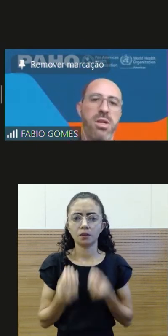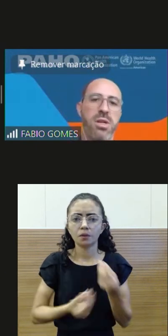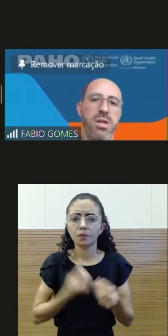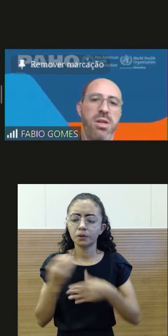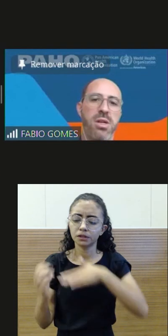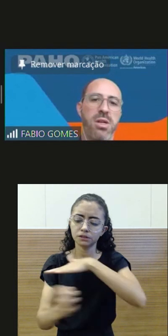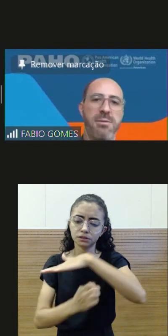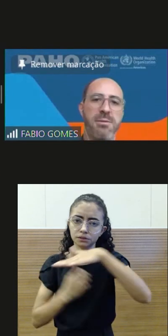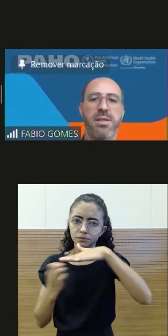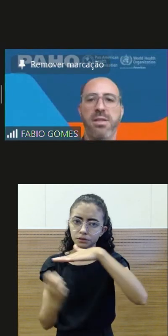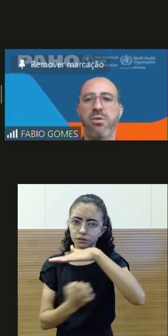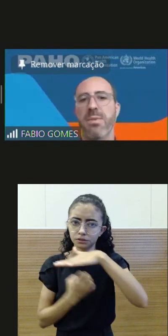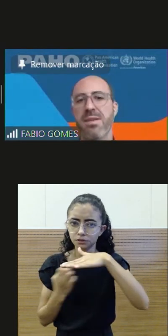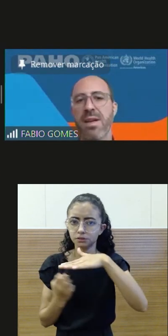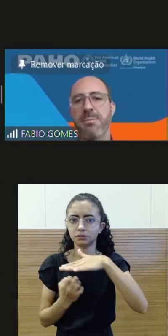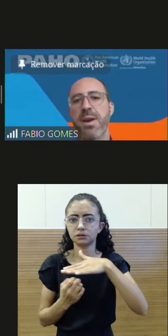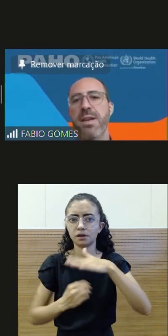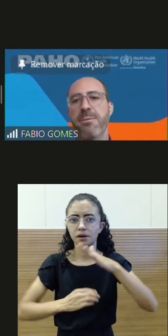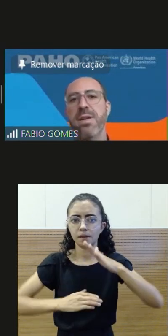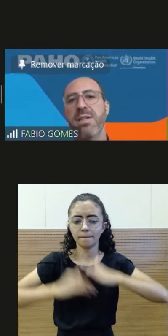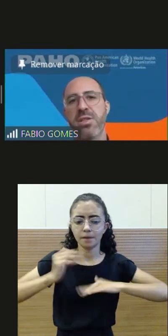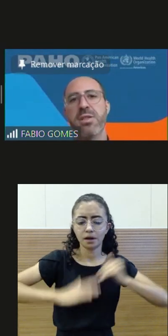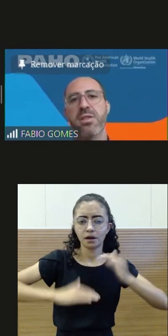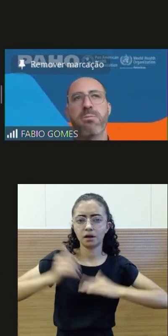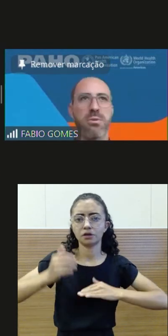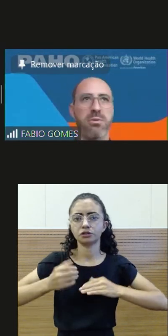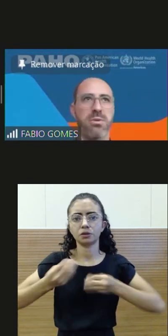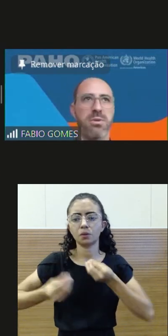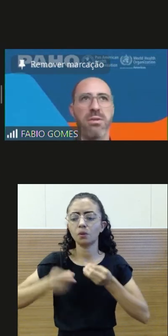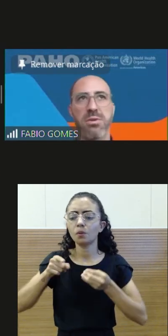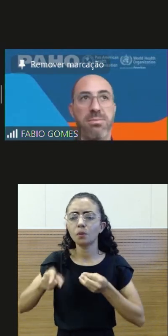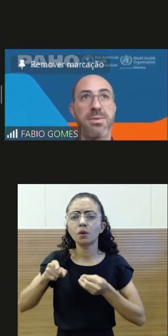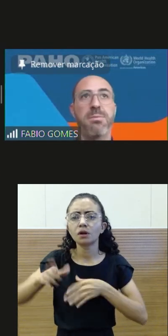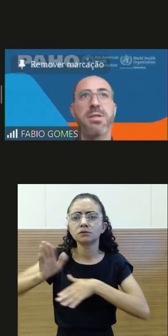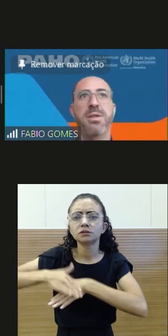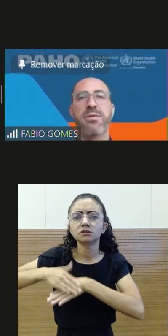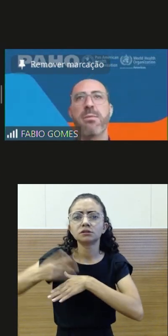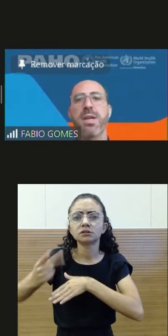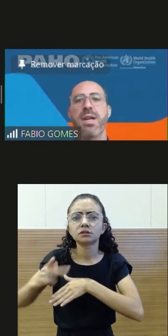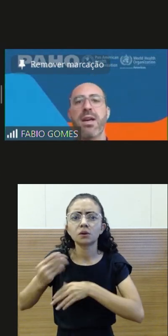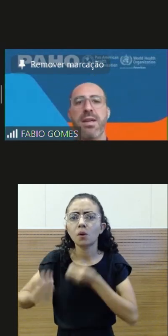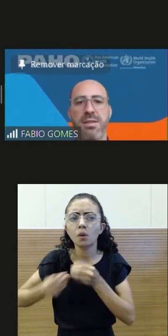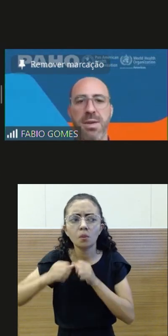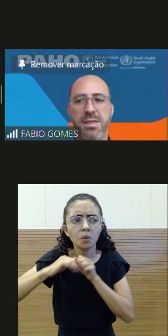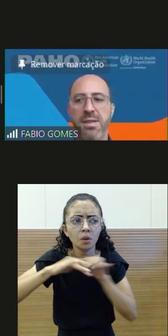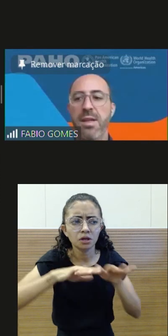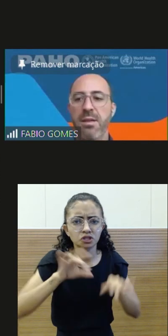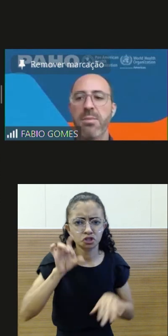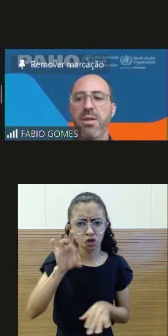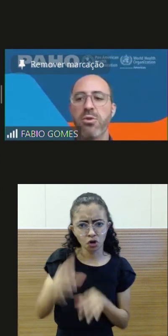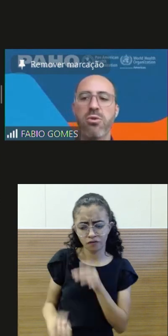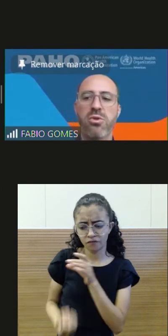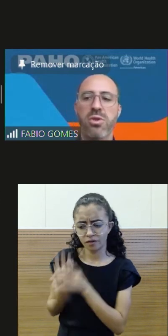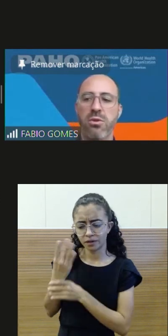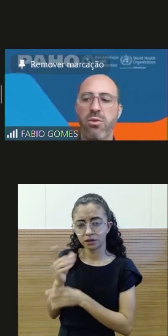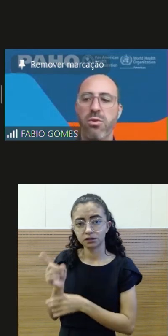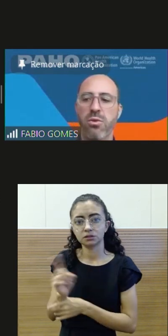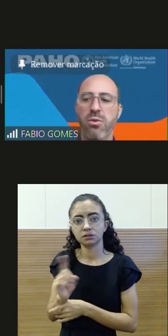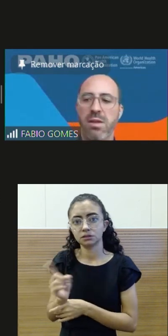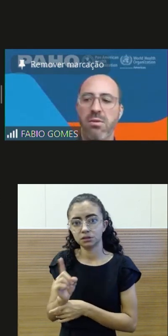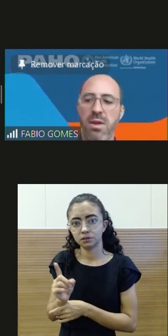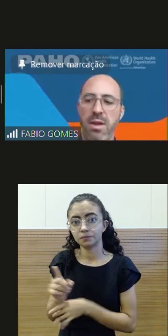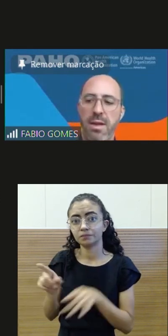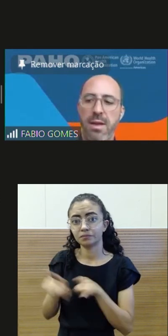in how corporations use these commercial practices to expand those products. not